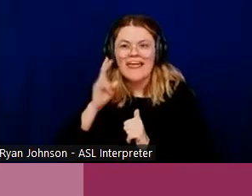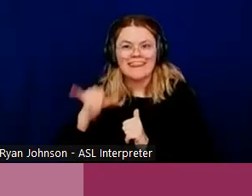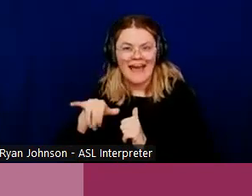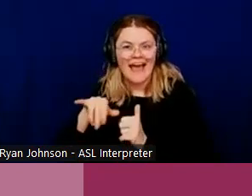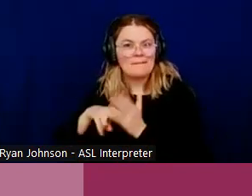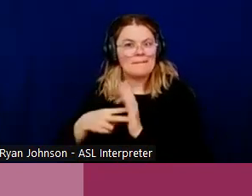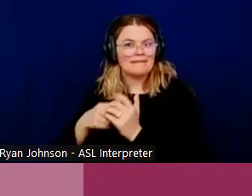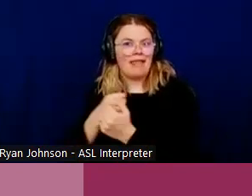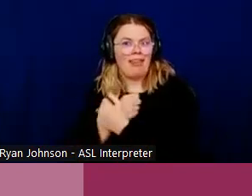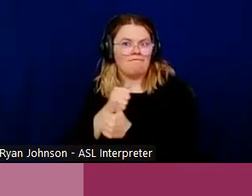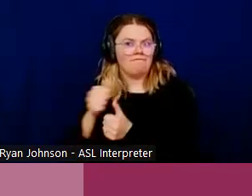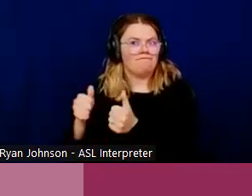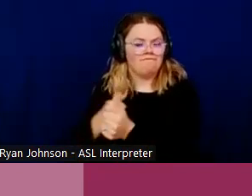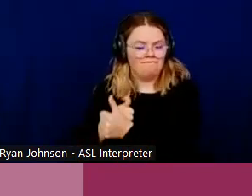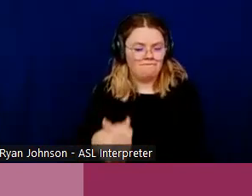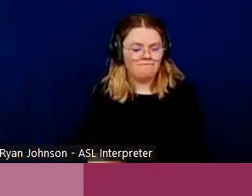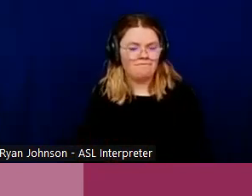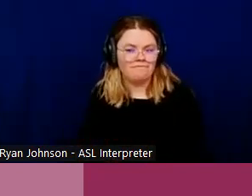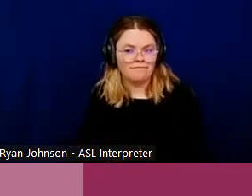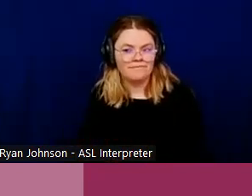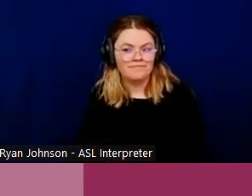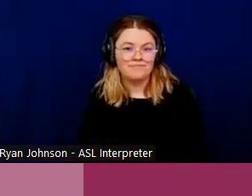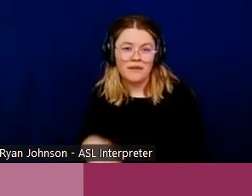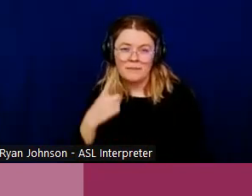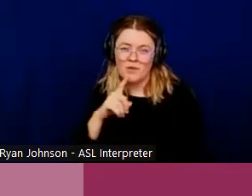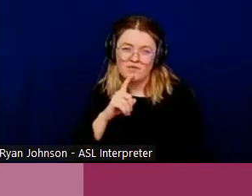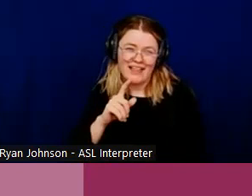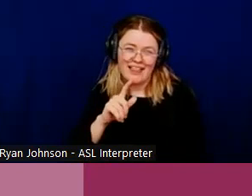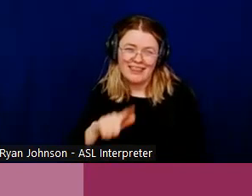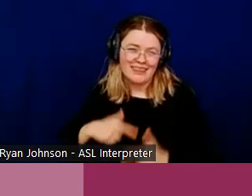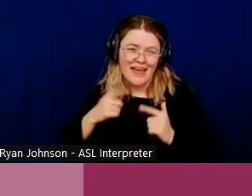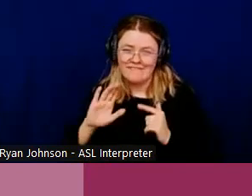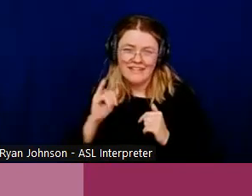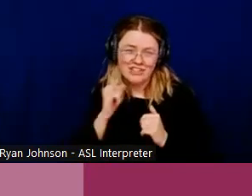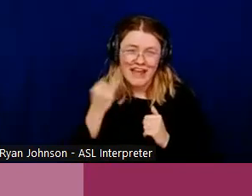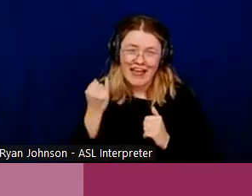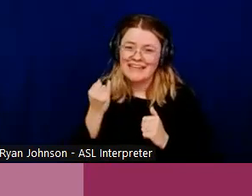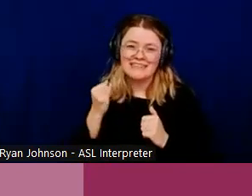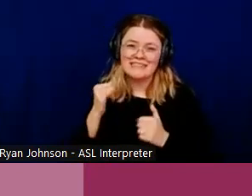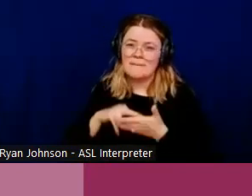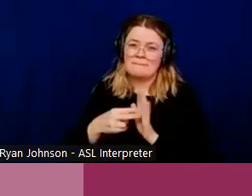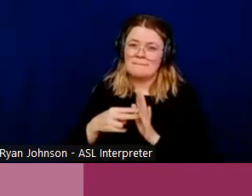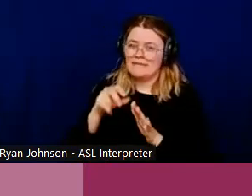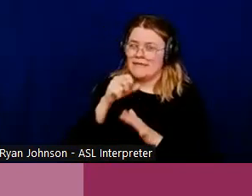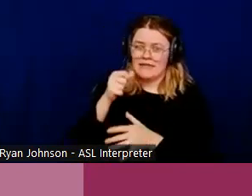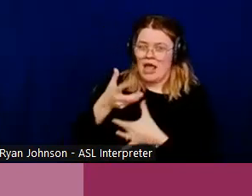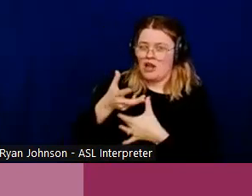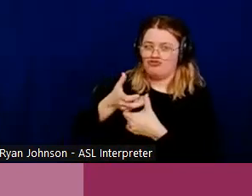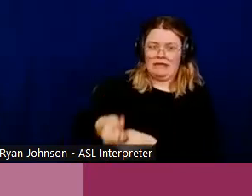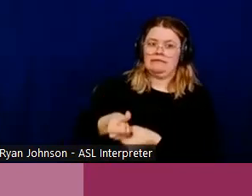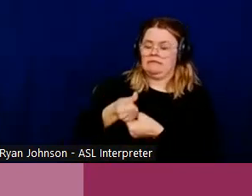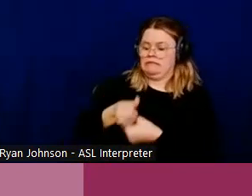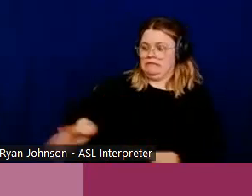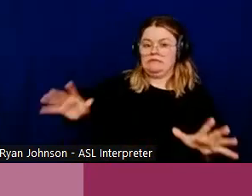someone cares. When in reality, this behavior is a display of mistrust, insecurity, and